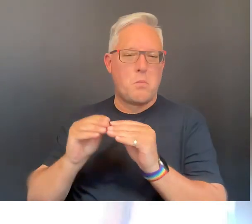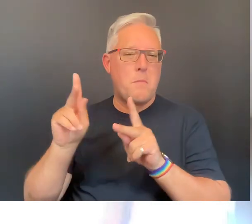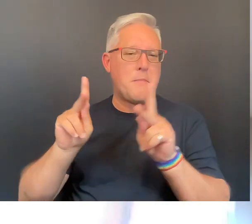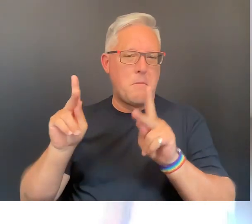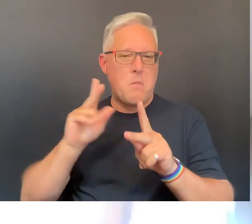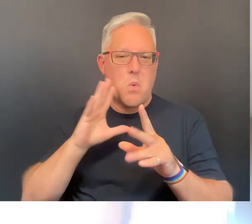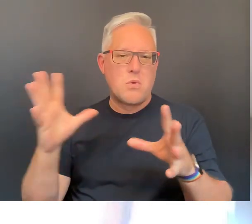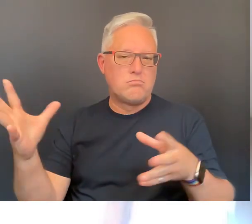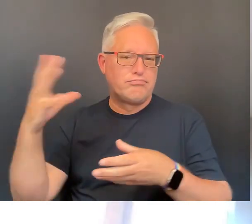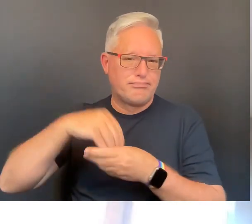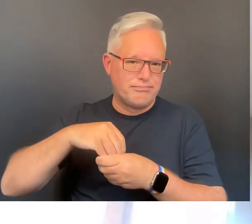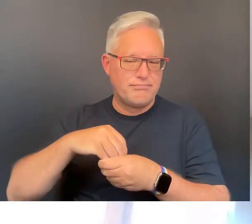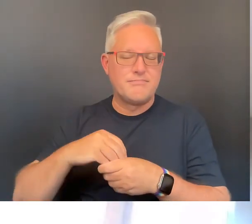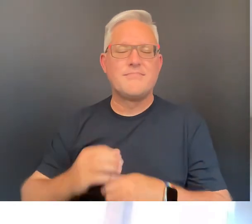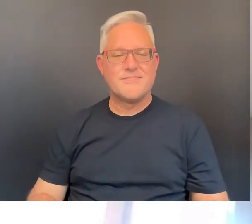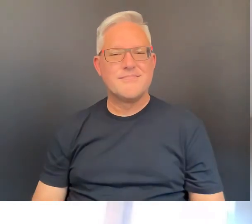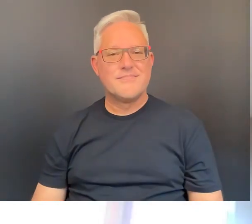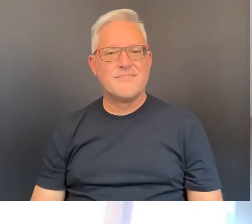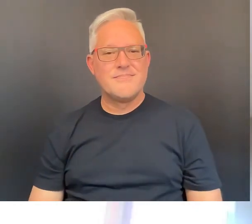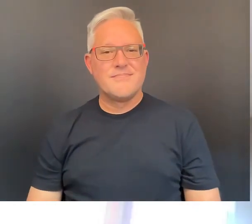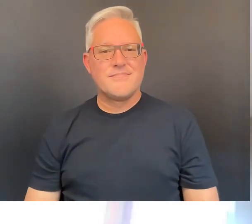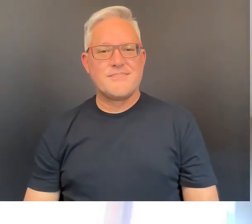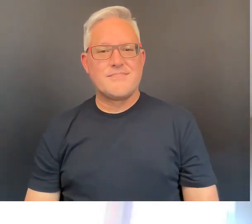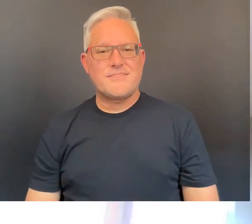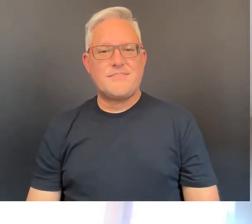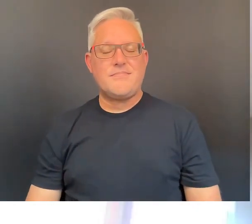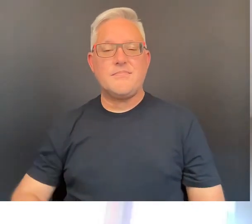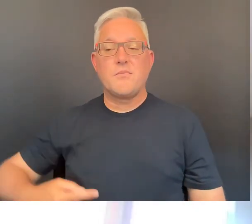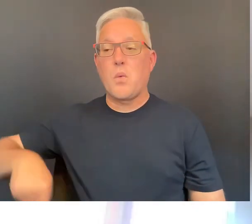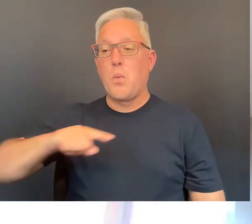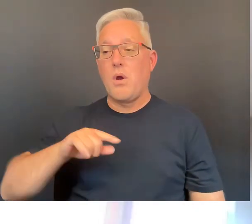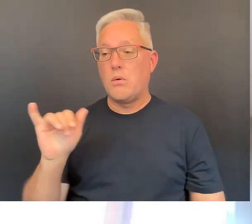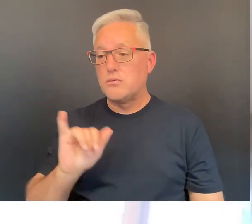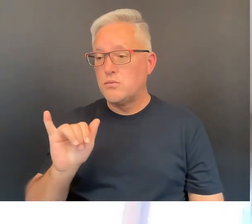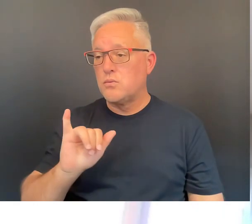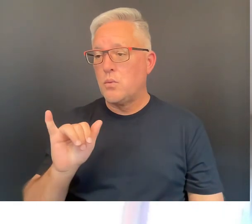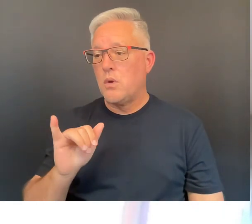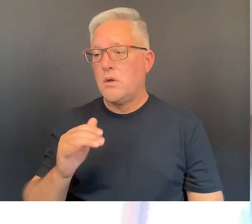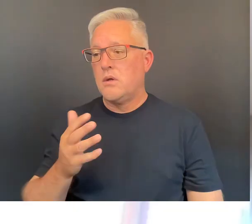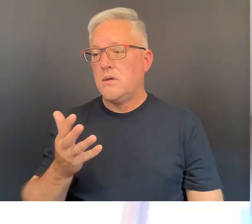people in the group. And we're also